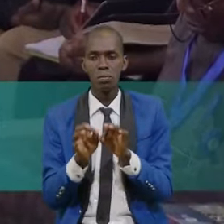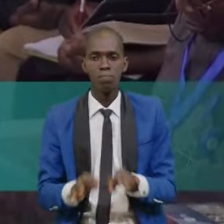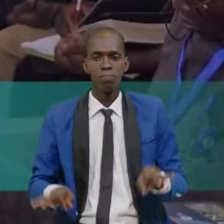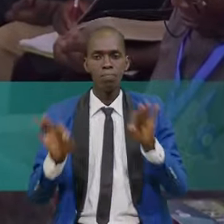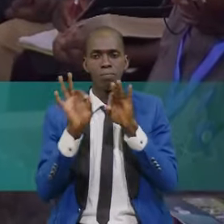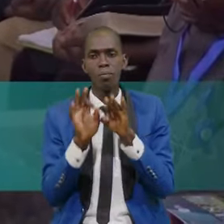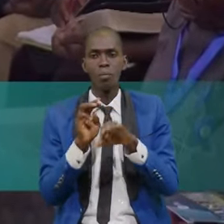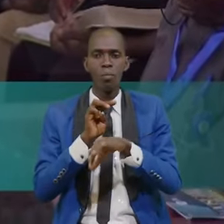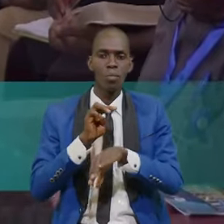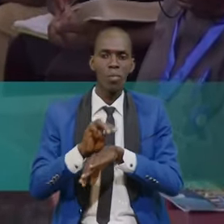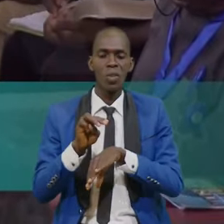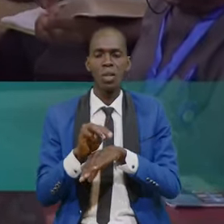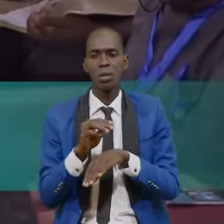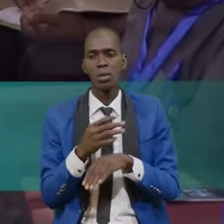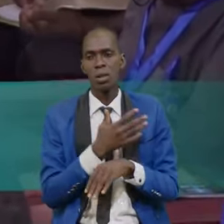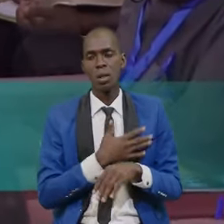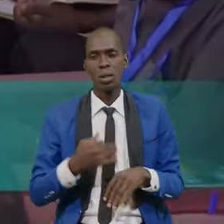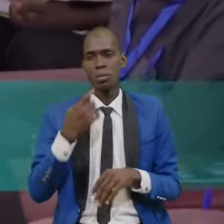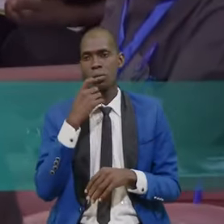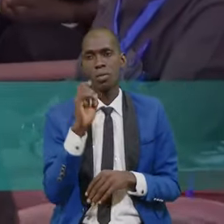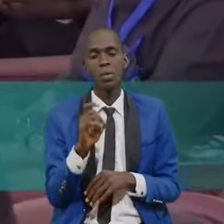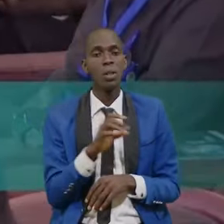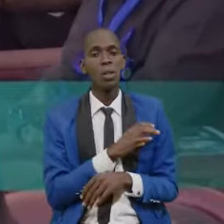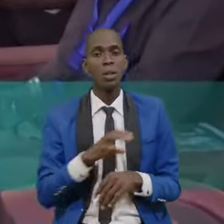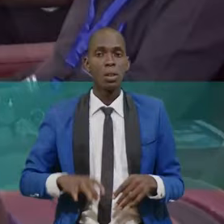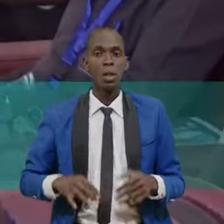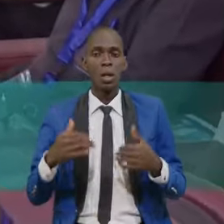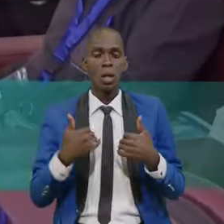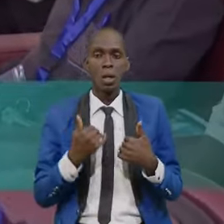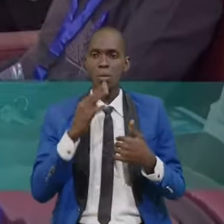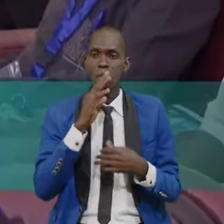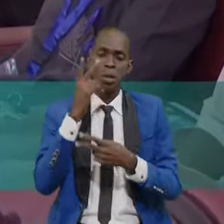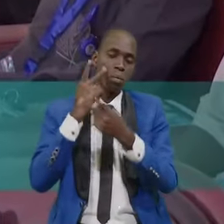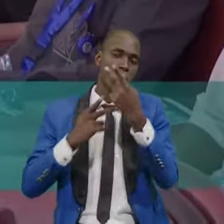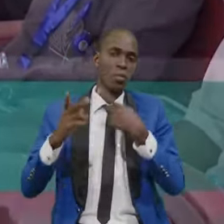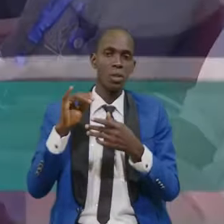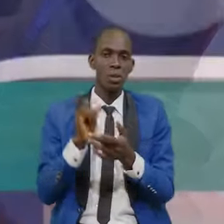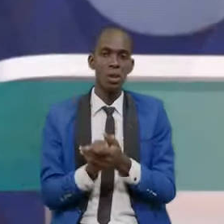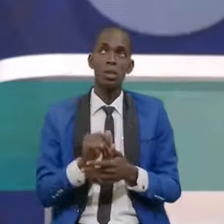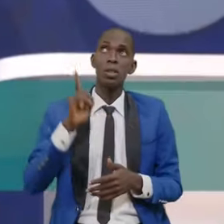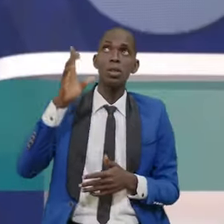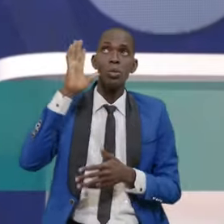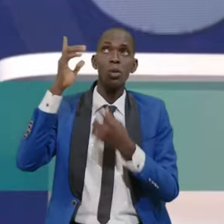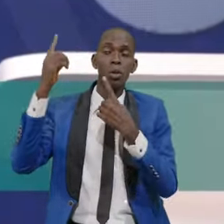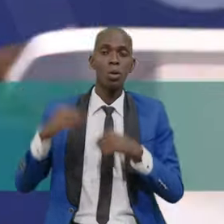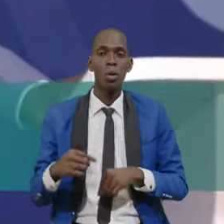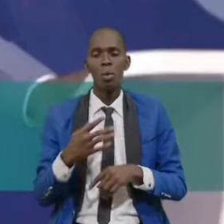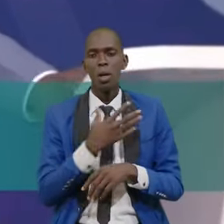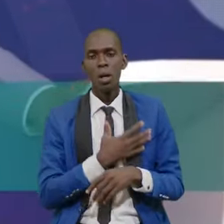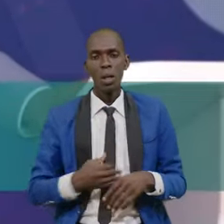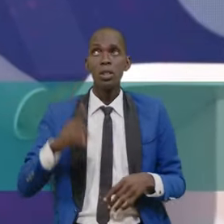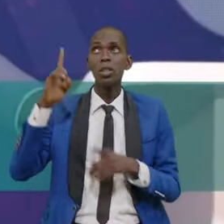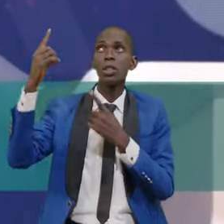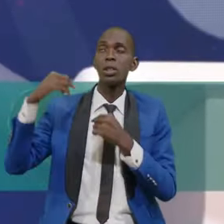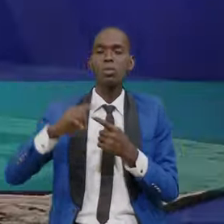Christ had been prophesied that he will come, and he came to do what had been told of